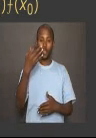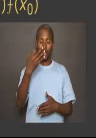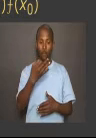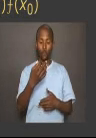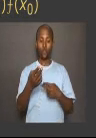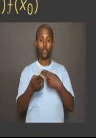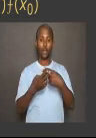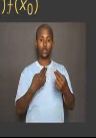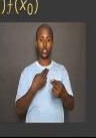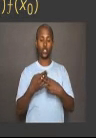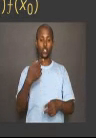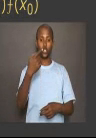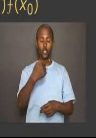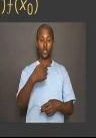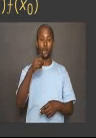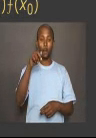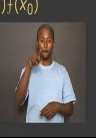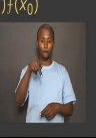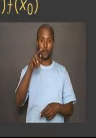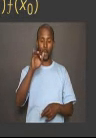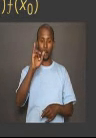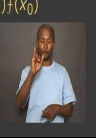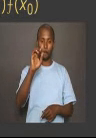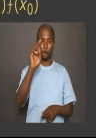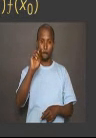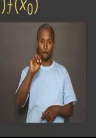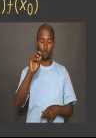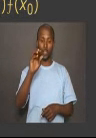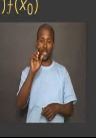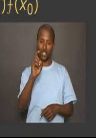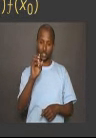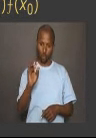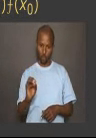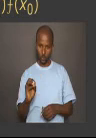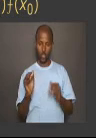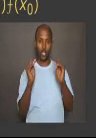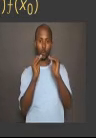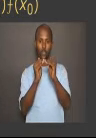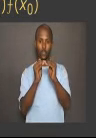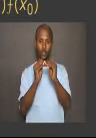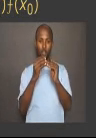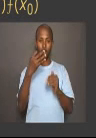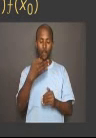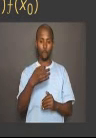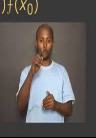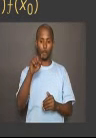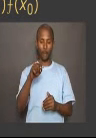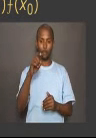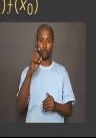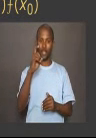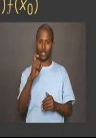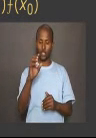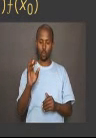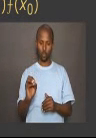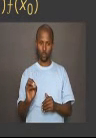times g prime of x naught equals f prime of x